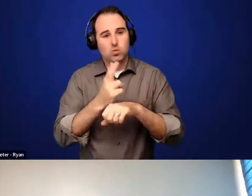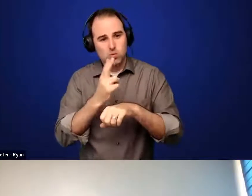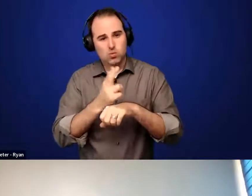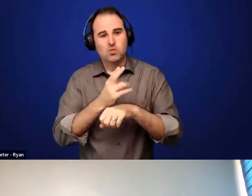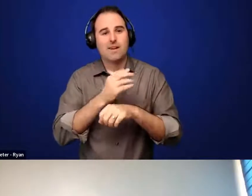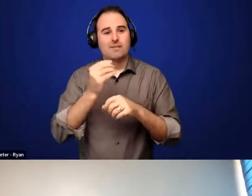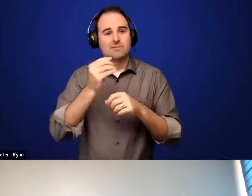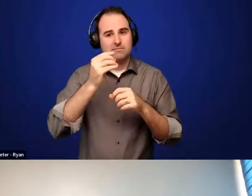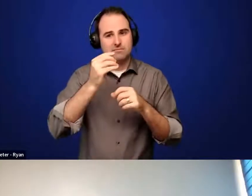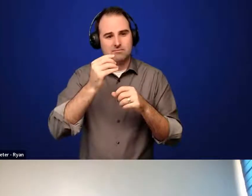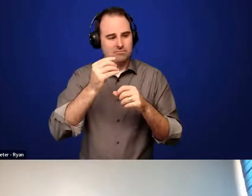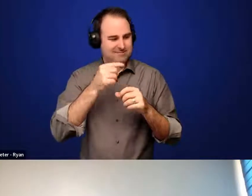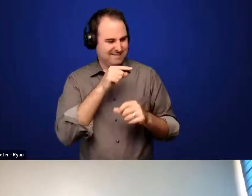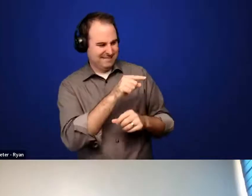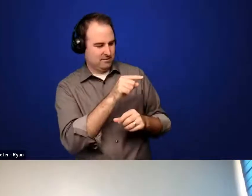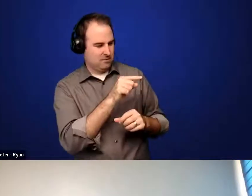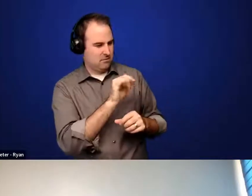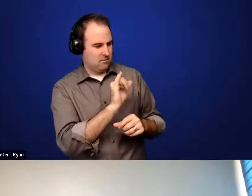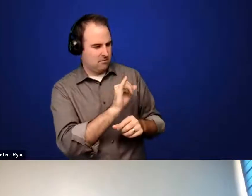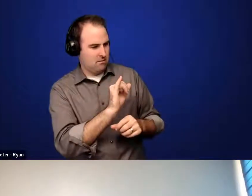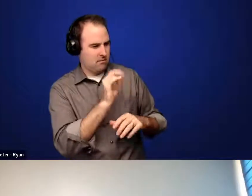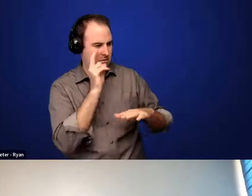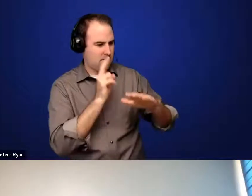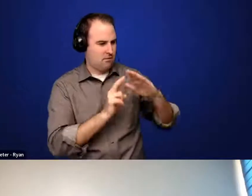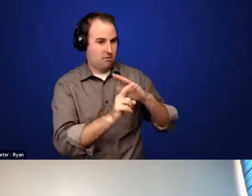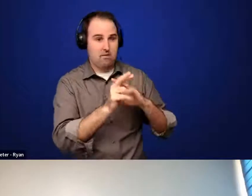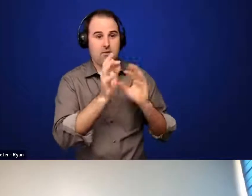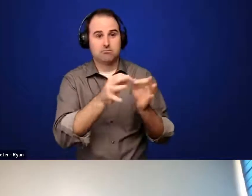usefulness regarding kind of the spatial resolution.